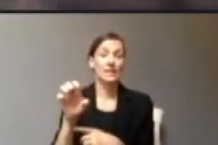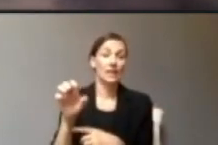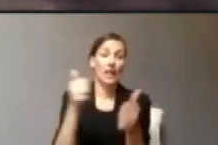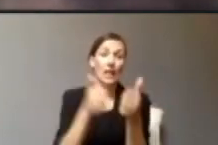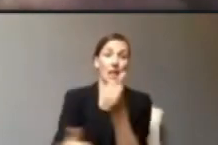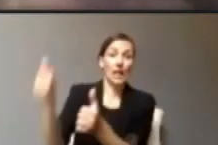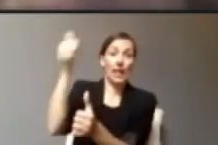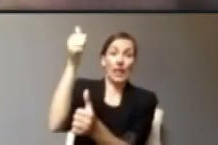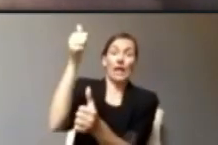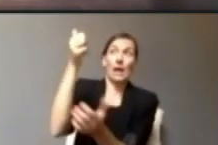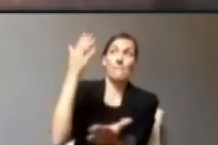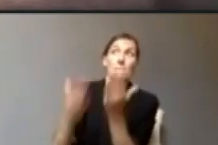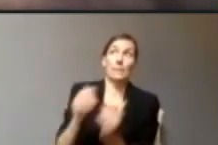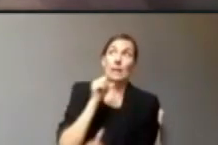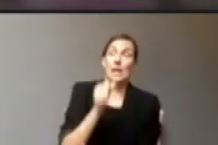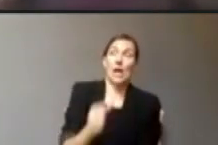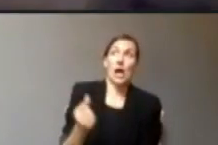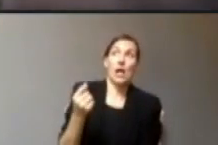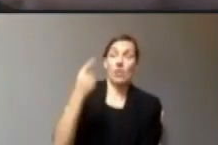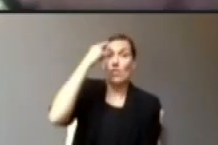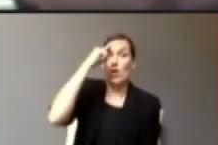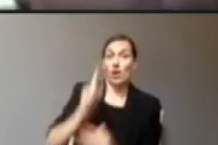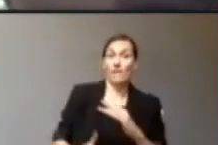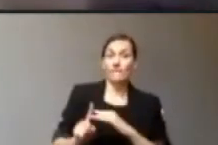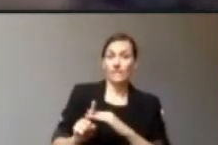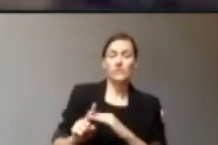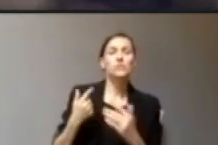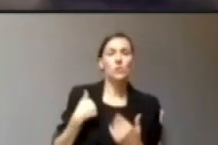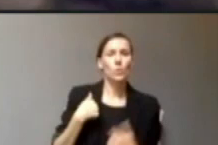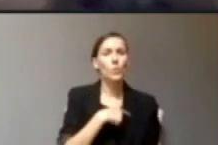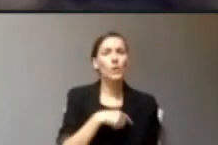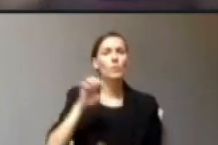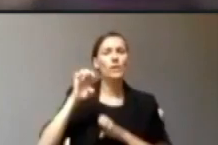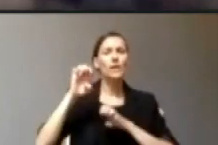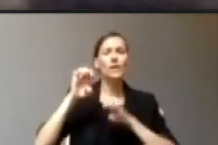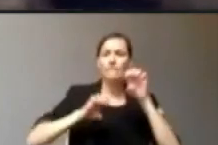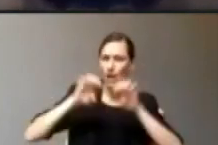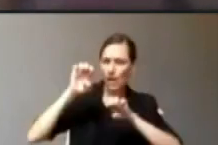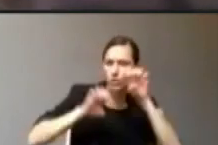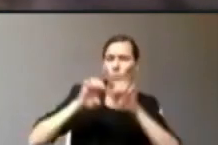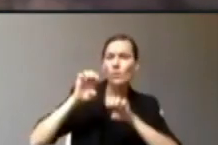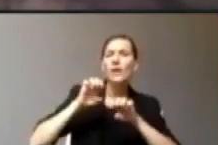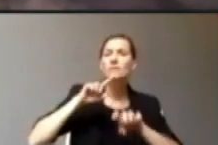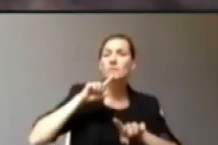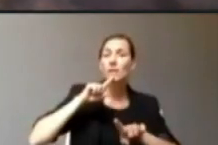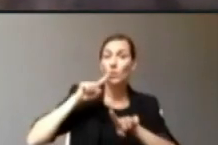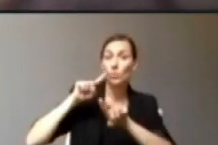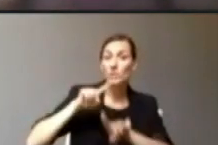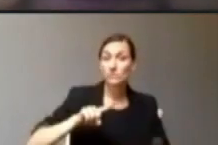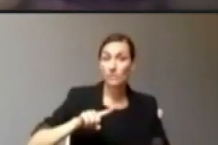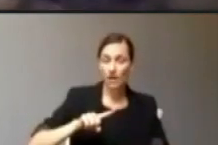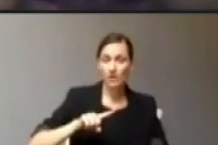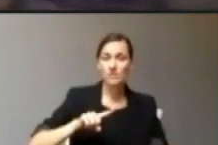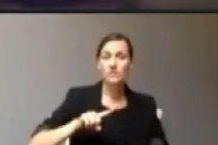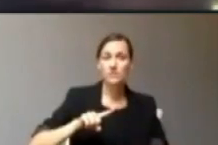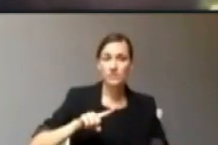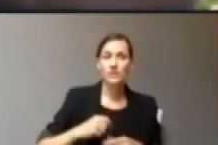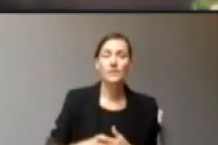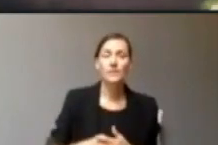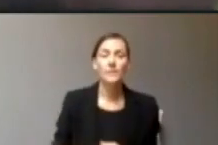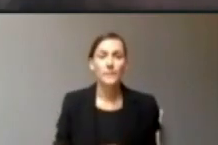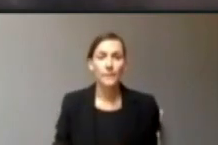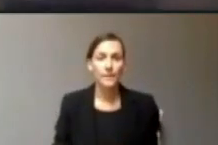of. So we'll listen and we'll evaluate what we hear and we'll respond.